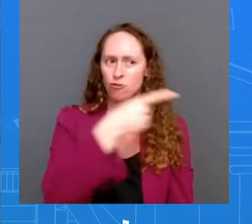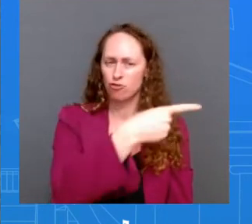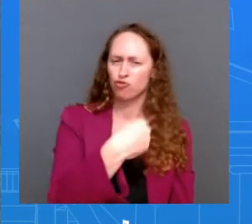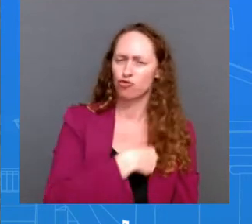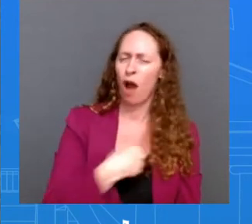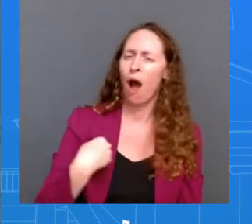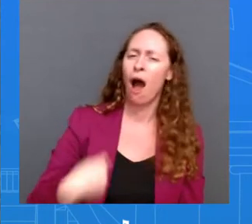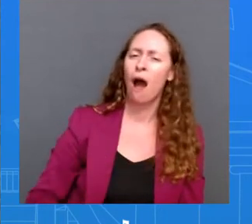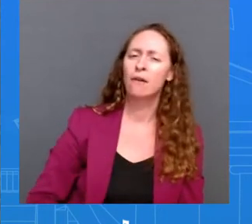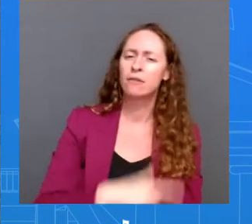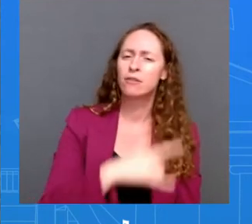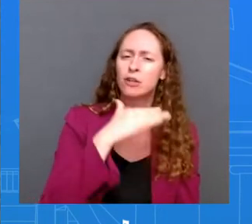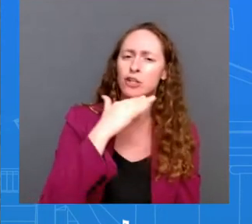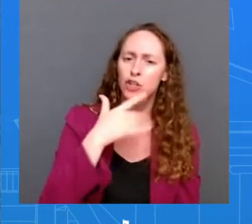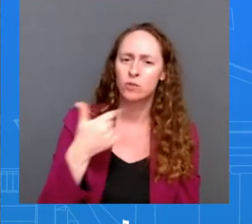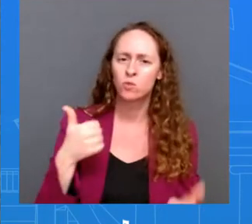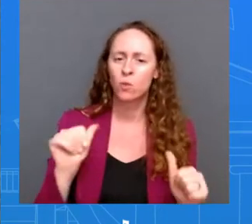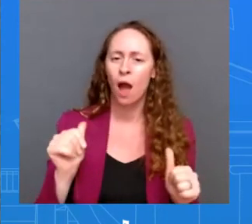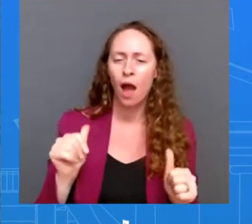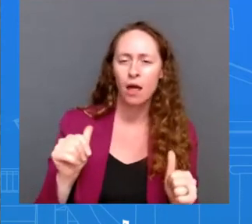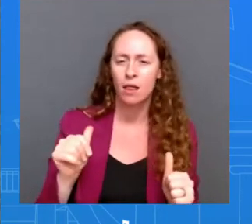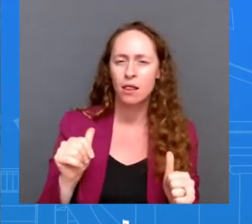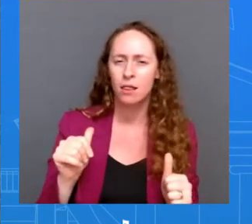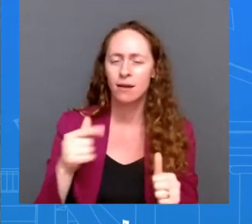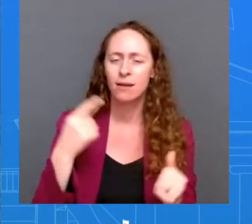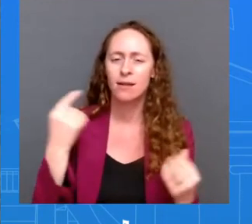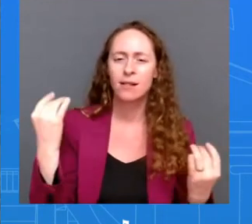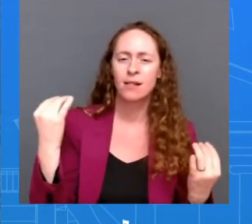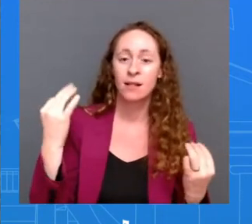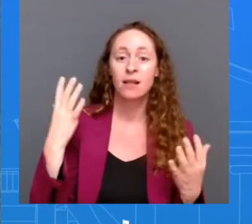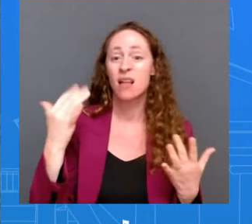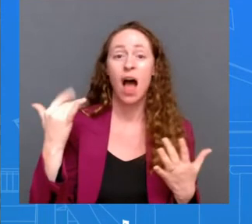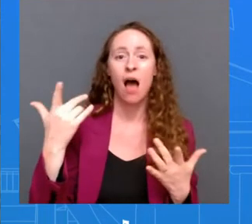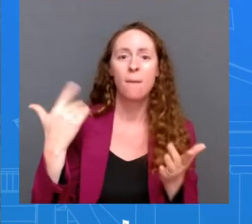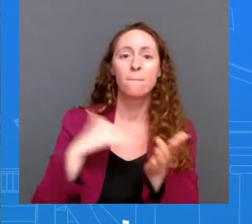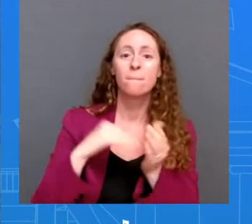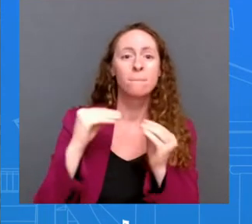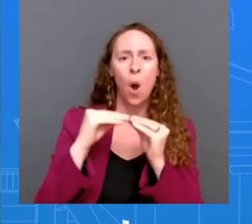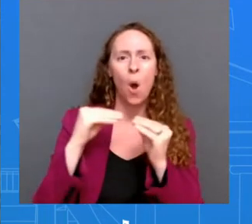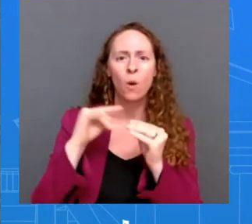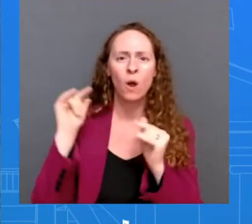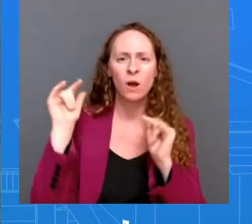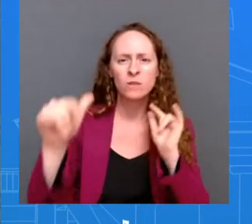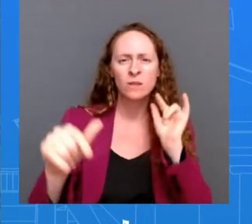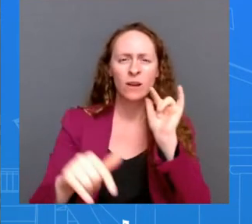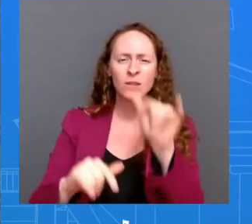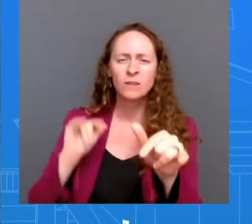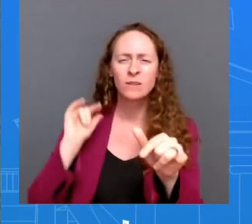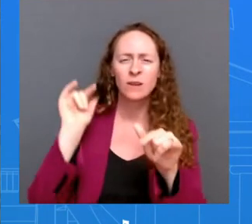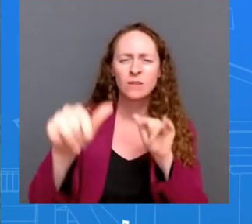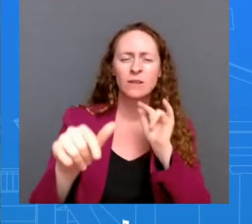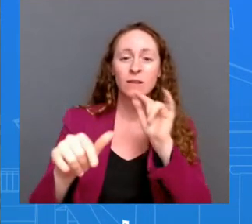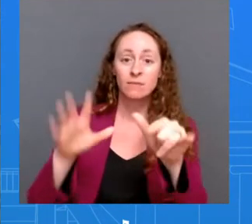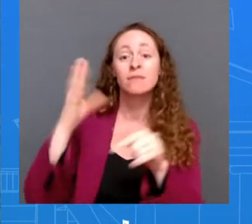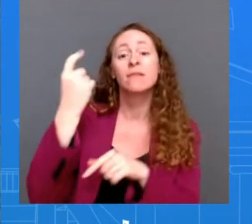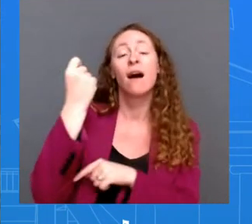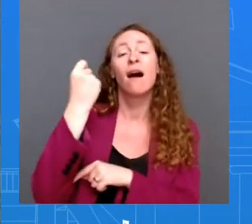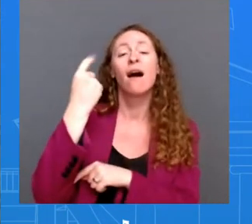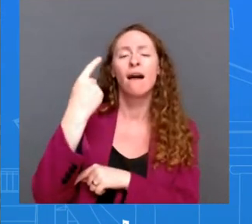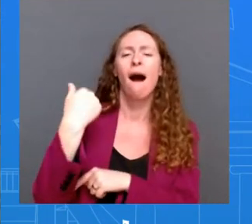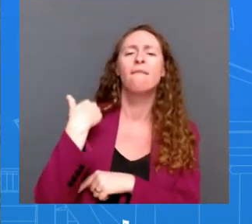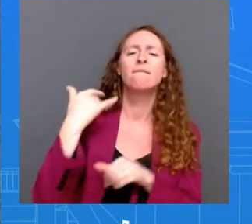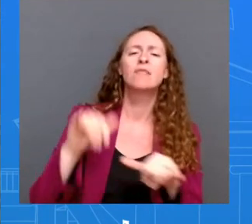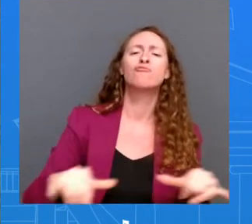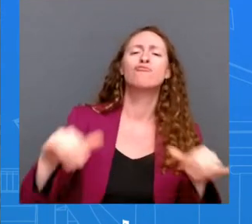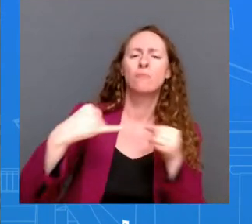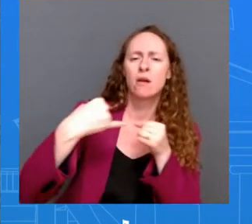and Taiwan as compared to the time period between 2016 and 2020. And Beijing